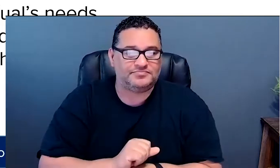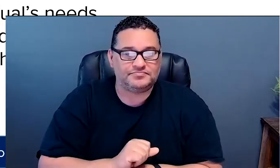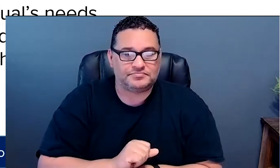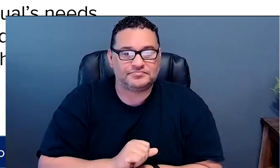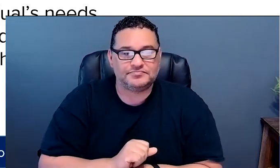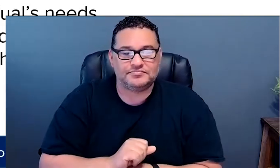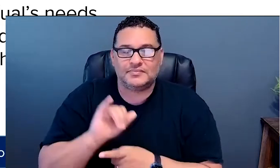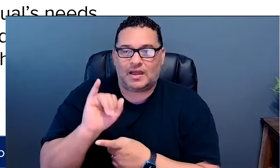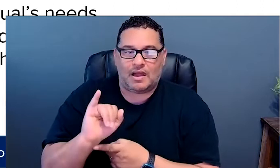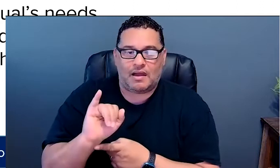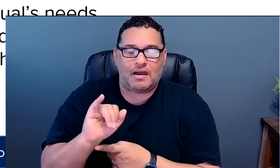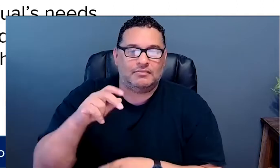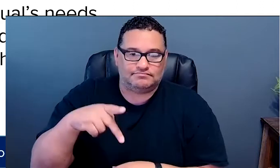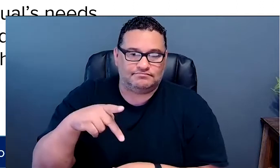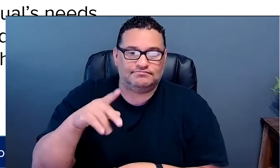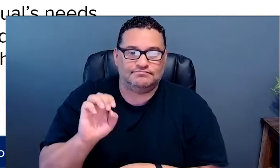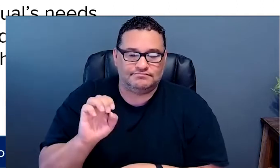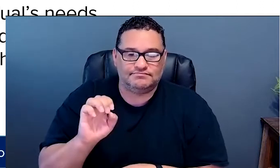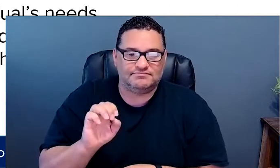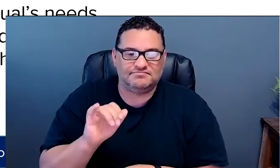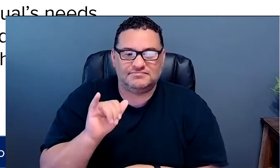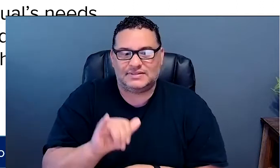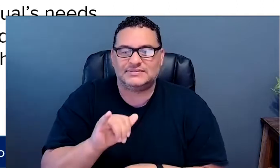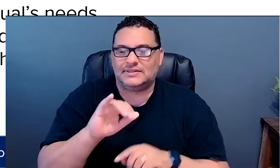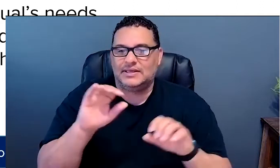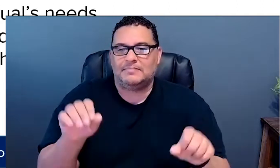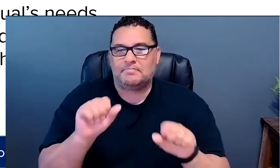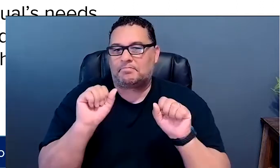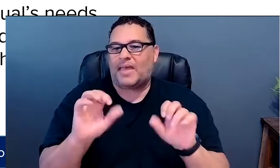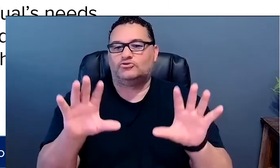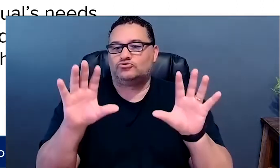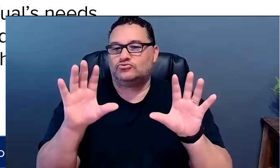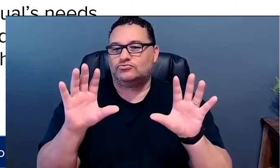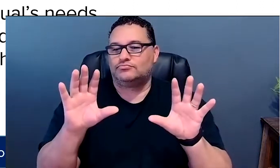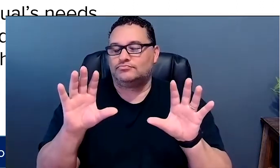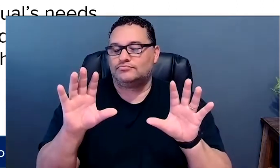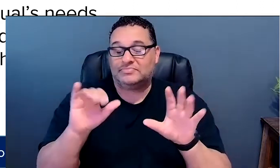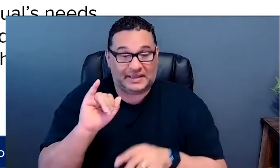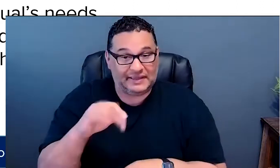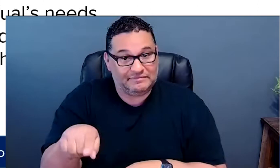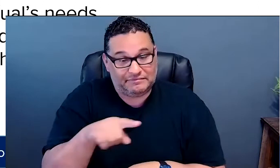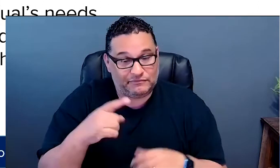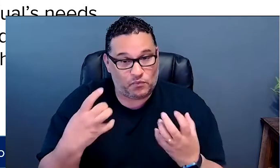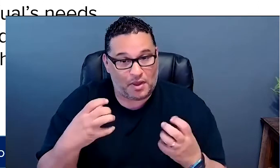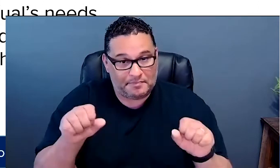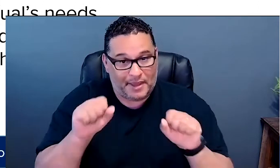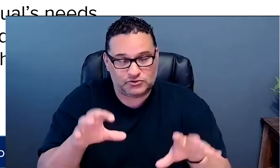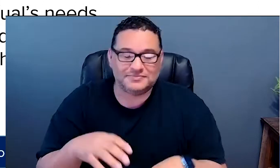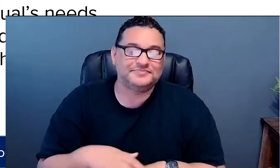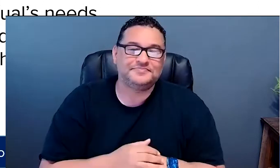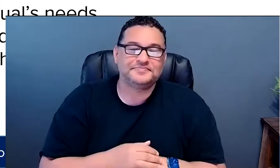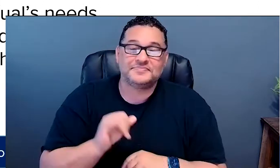the magic. If you want magic, and if you don't, well, it creates a plan.